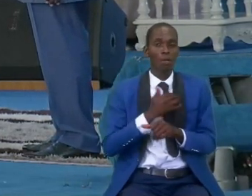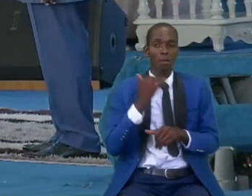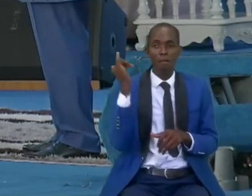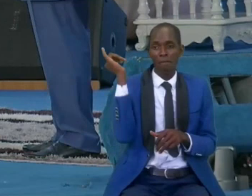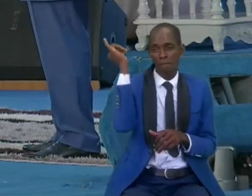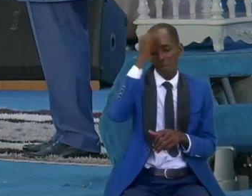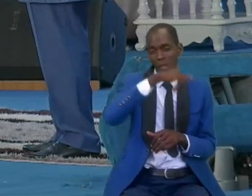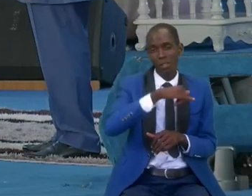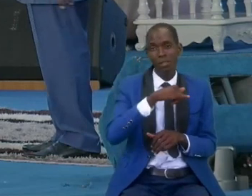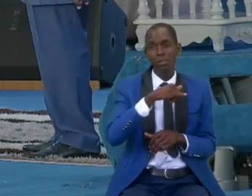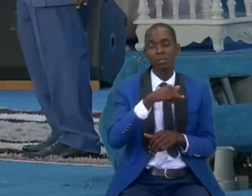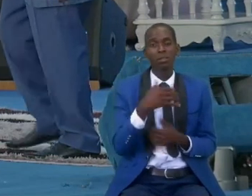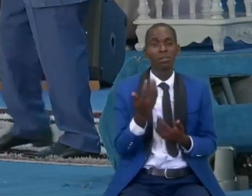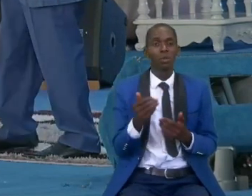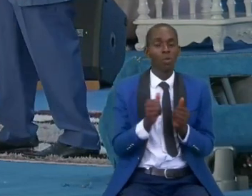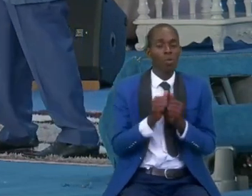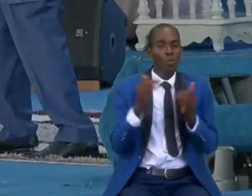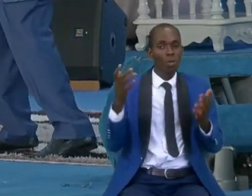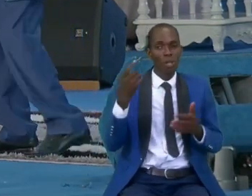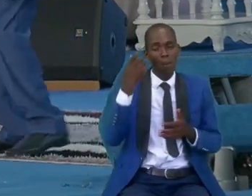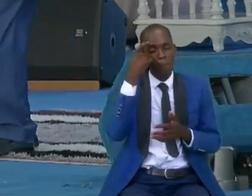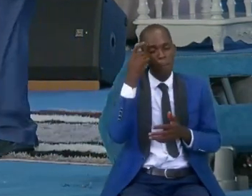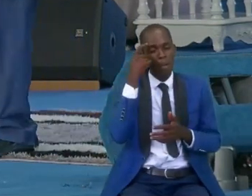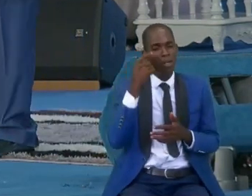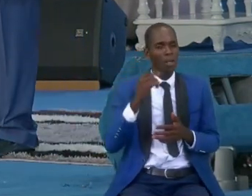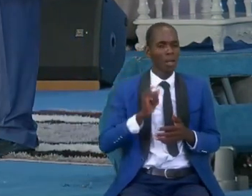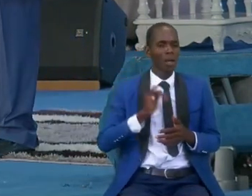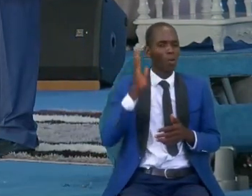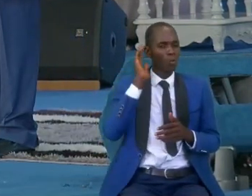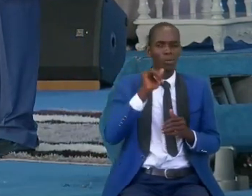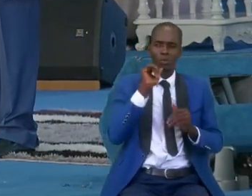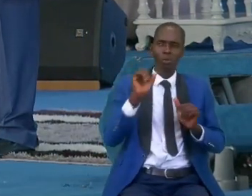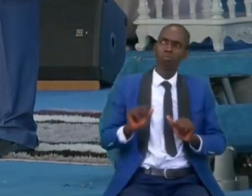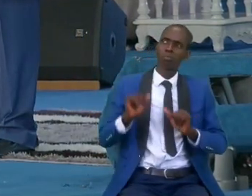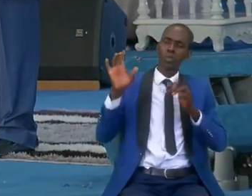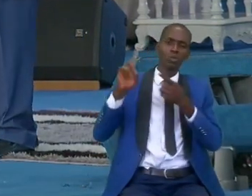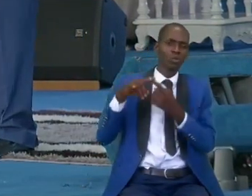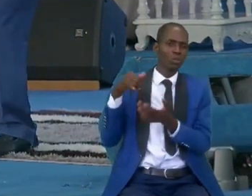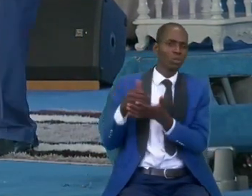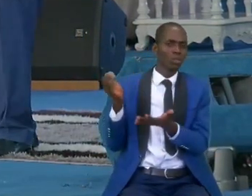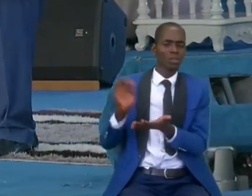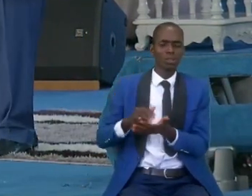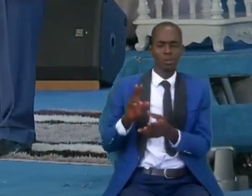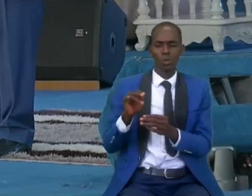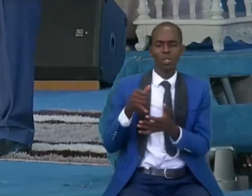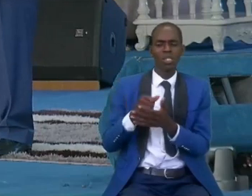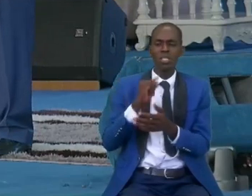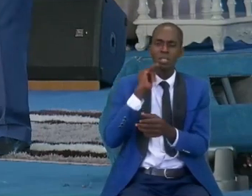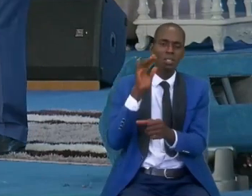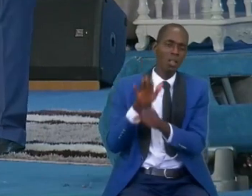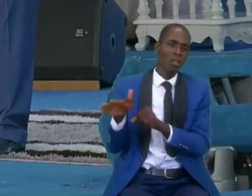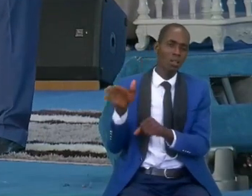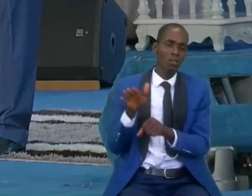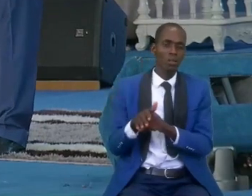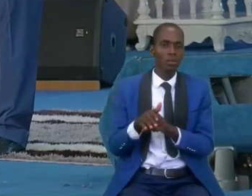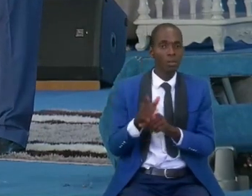that again. Enough is enough. I said enough is enough. It says now